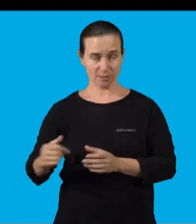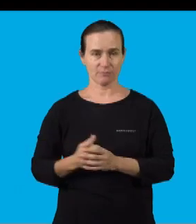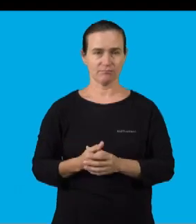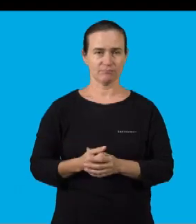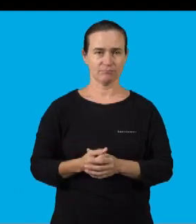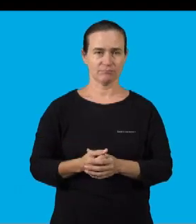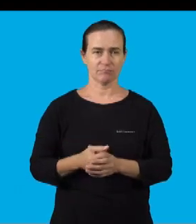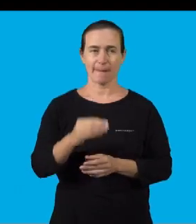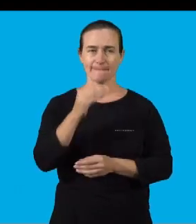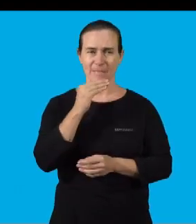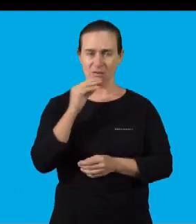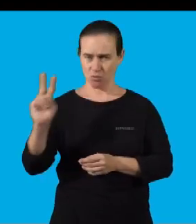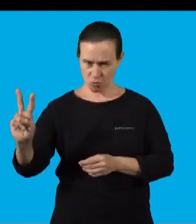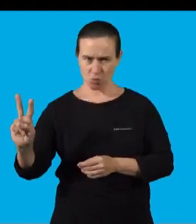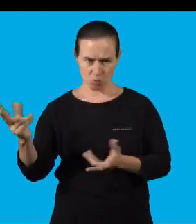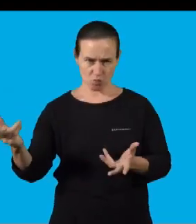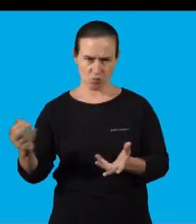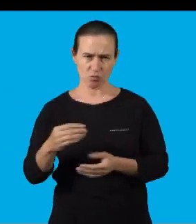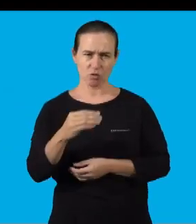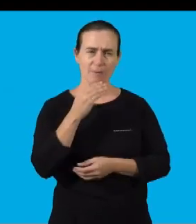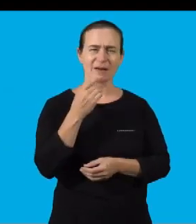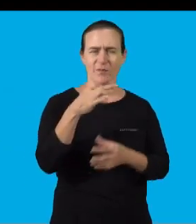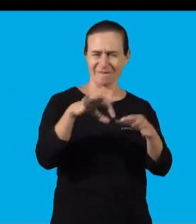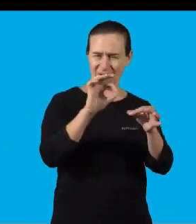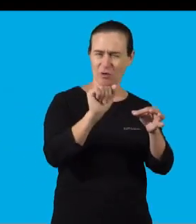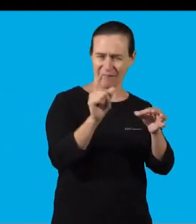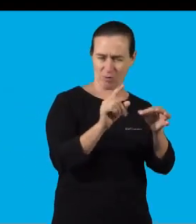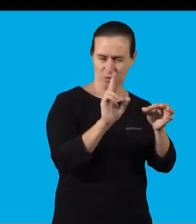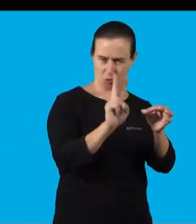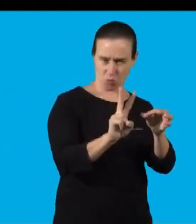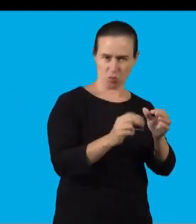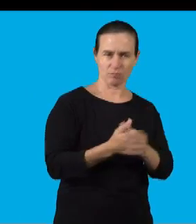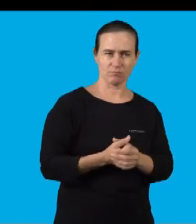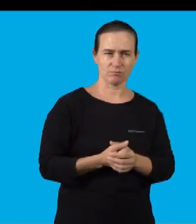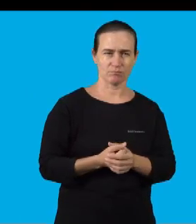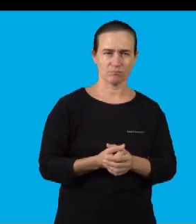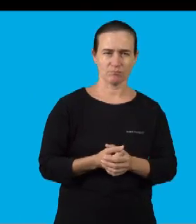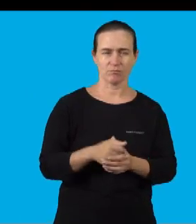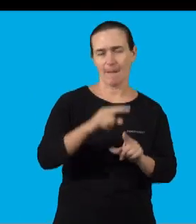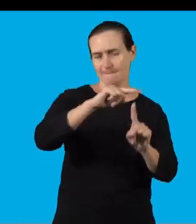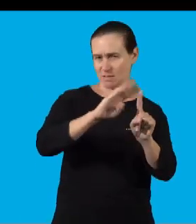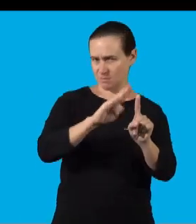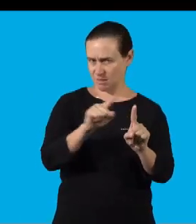minus T1, that is equals to our 2 over there. So we already have the value for a, that is 2.